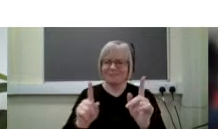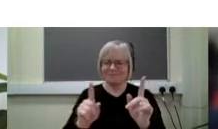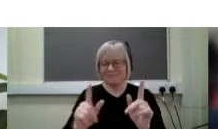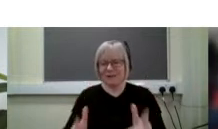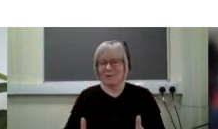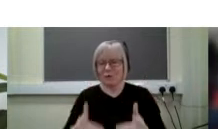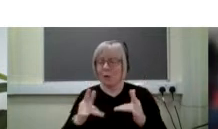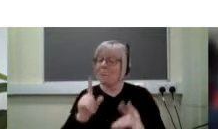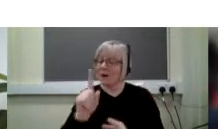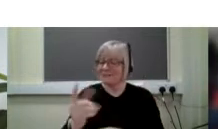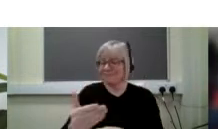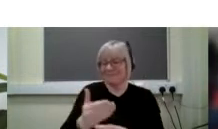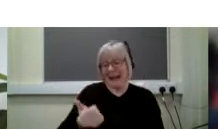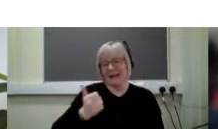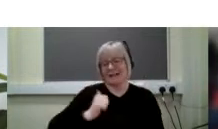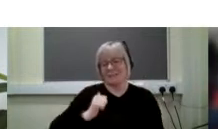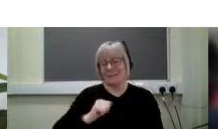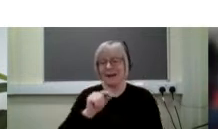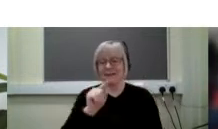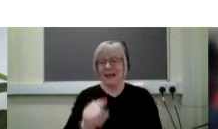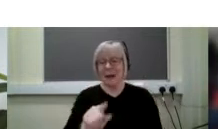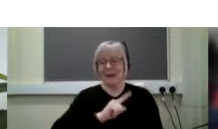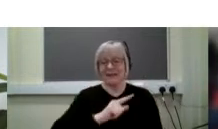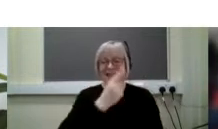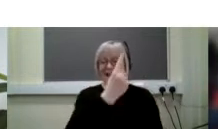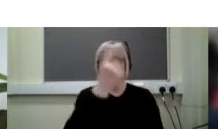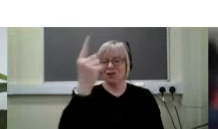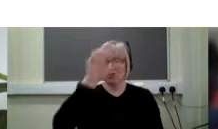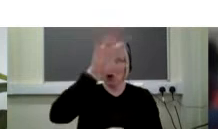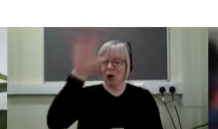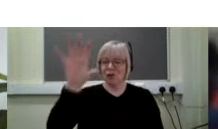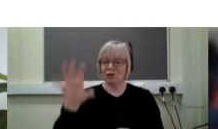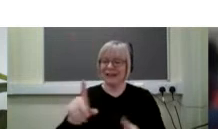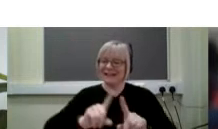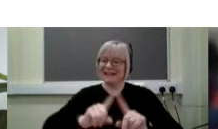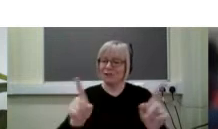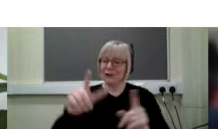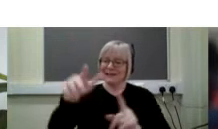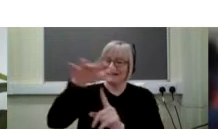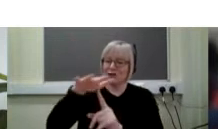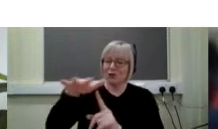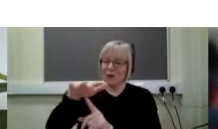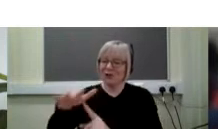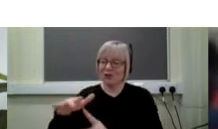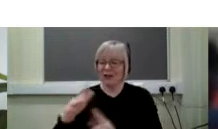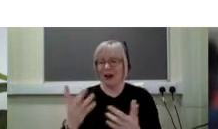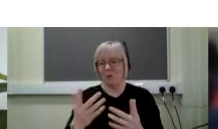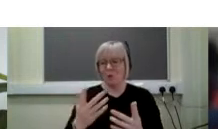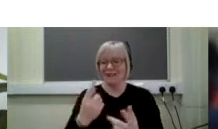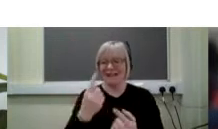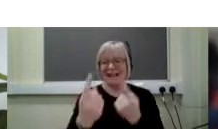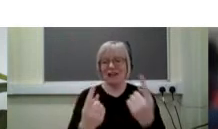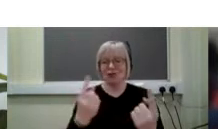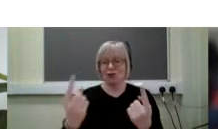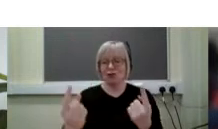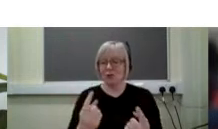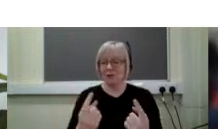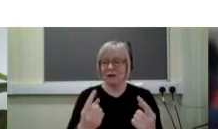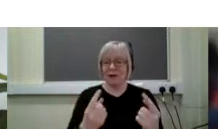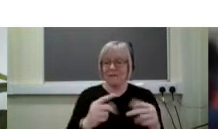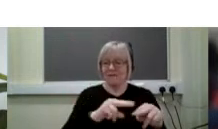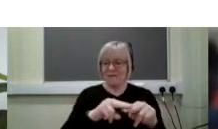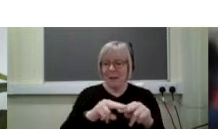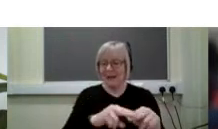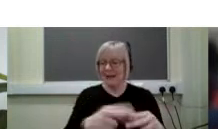expected, given that each country was in a different position, and of course each individual household and each individual person would also be in a